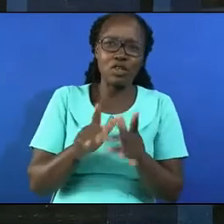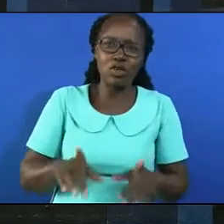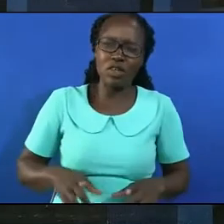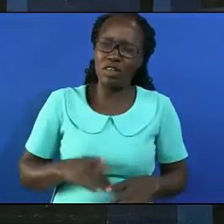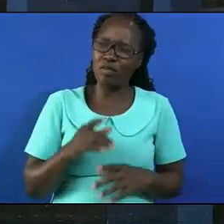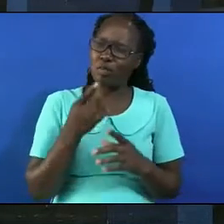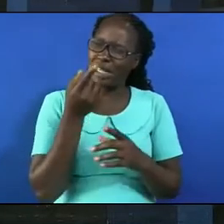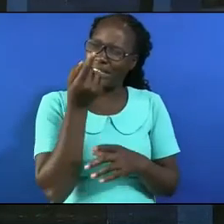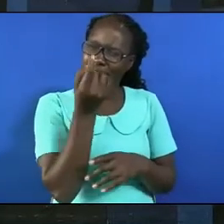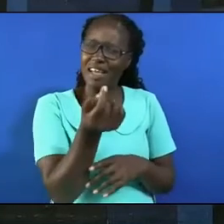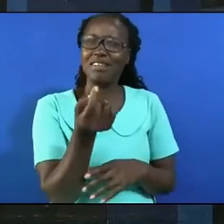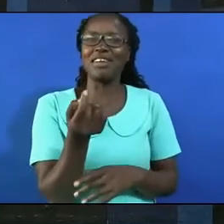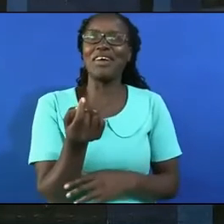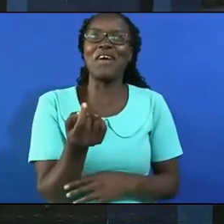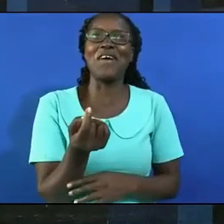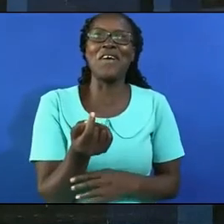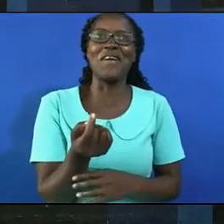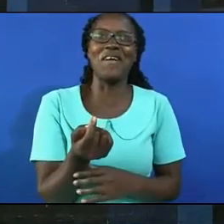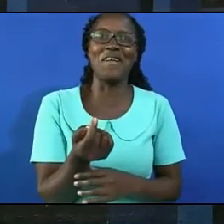by a whisker.